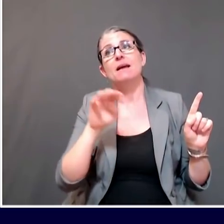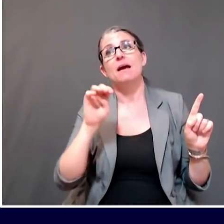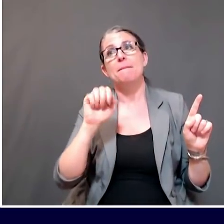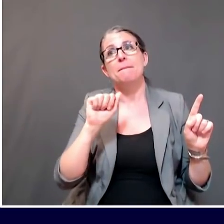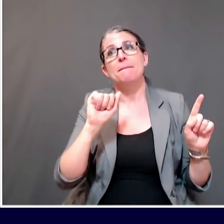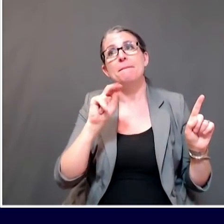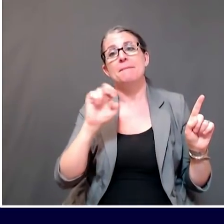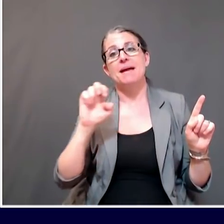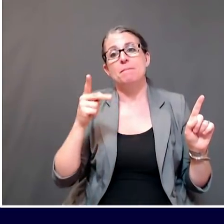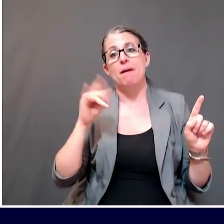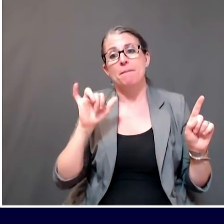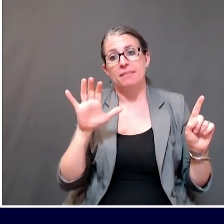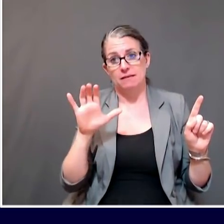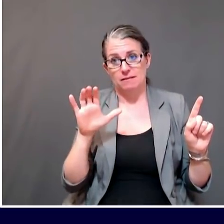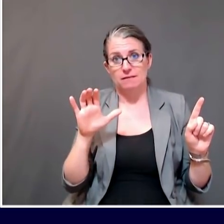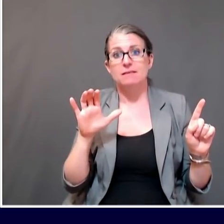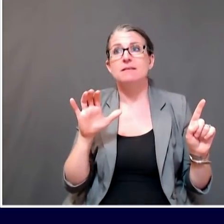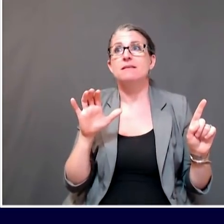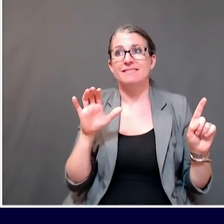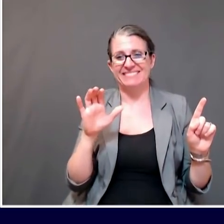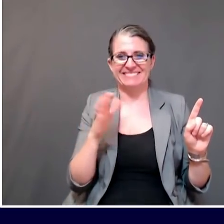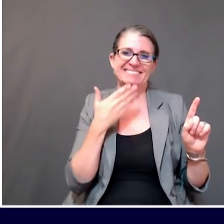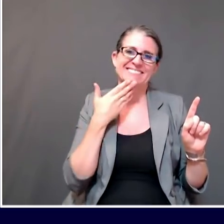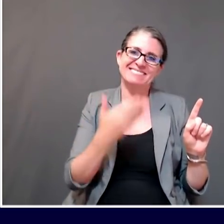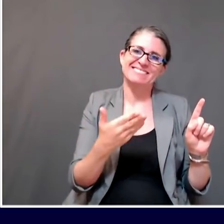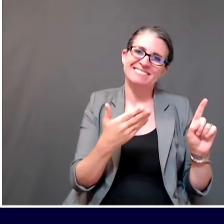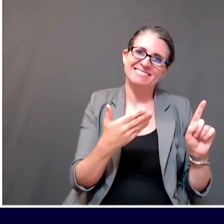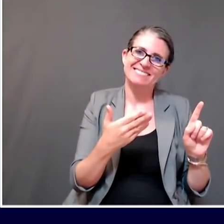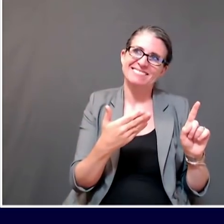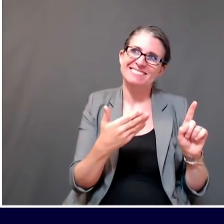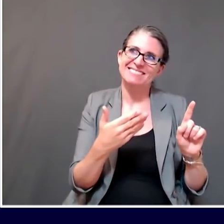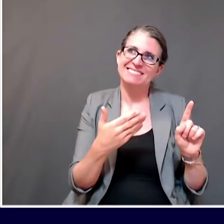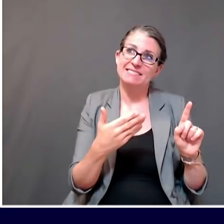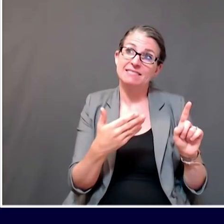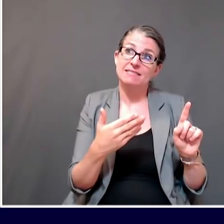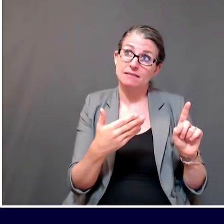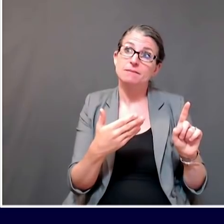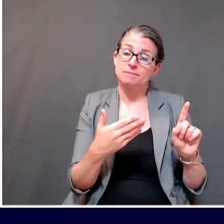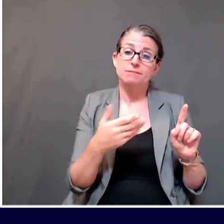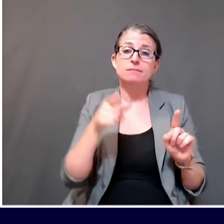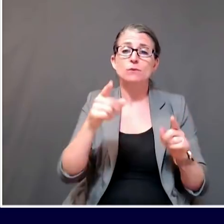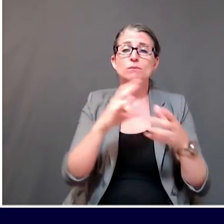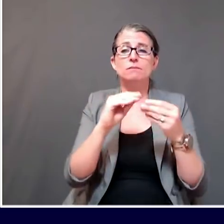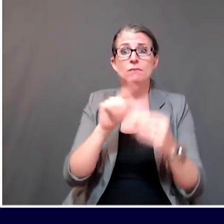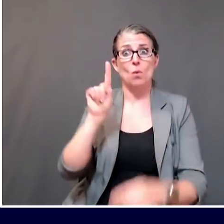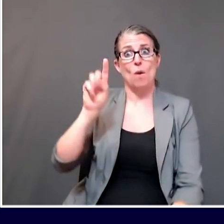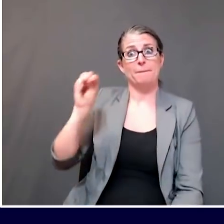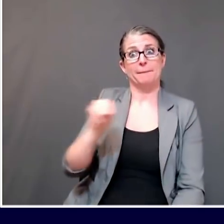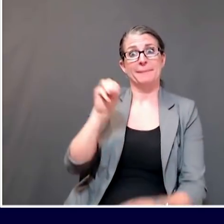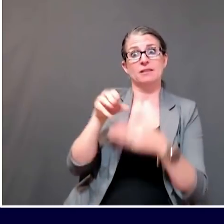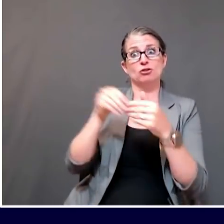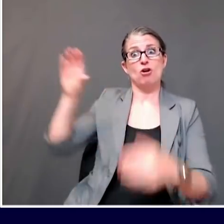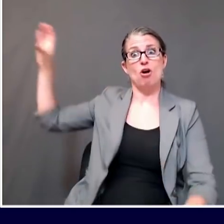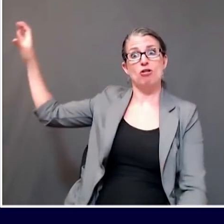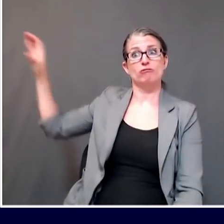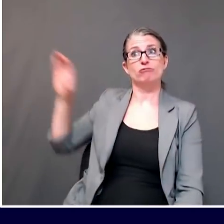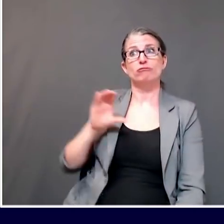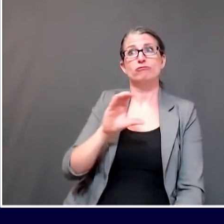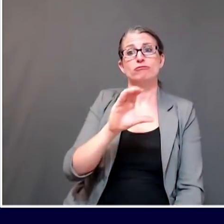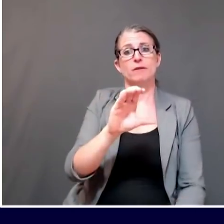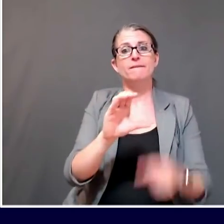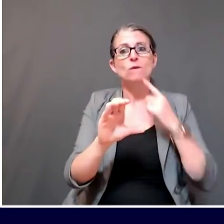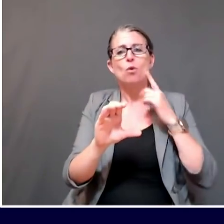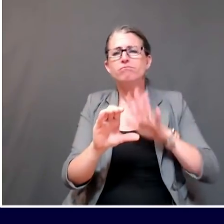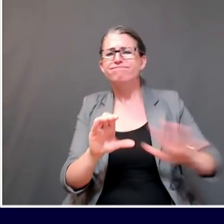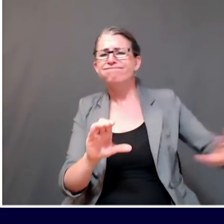Thanks, Dr. Shah. I had a question about the $1 million to rural hospitals to bolster capacity. How much of an expansion of testing